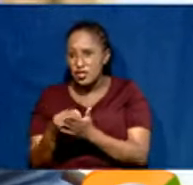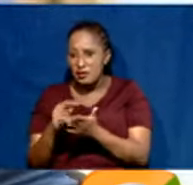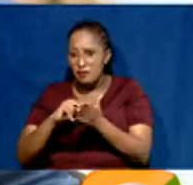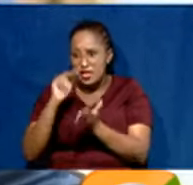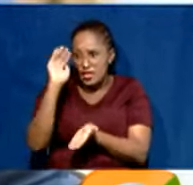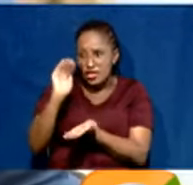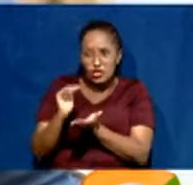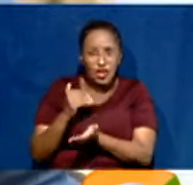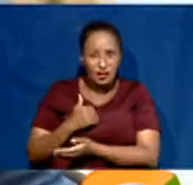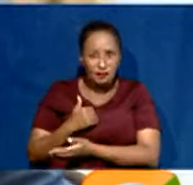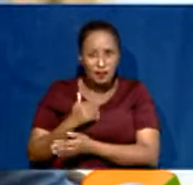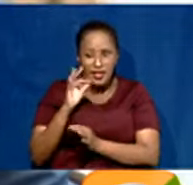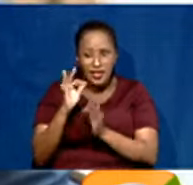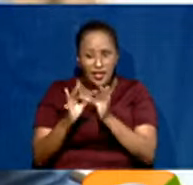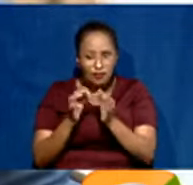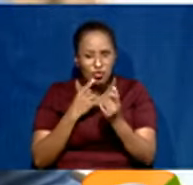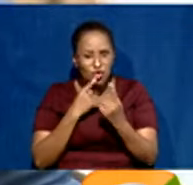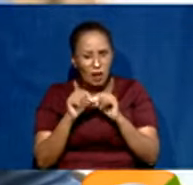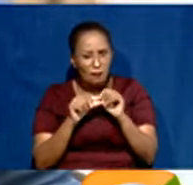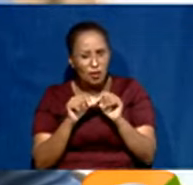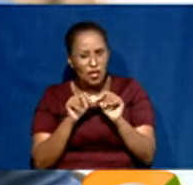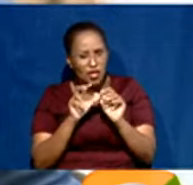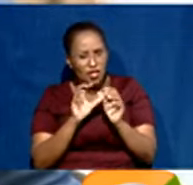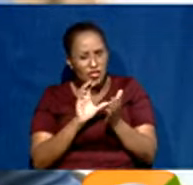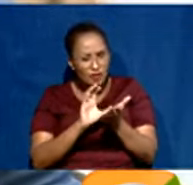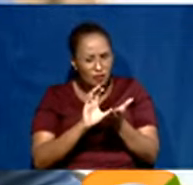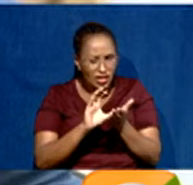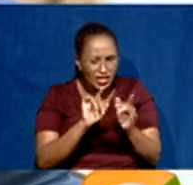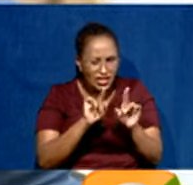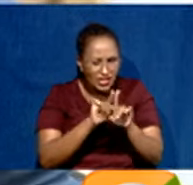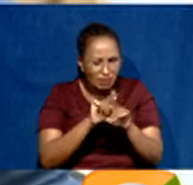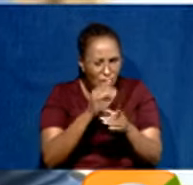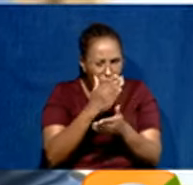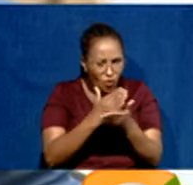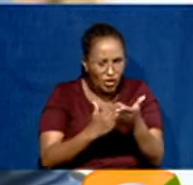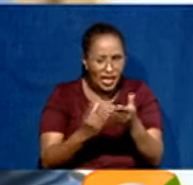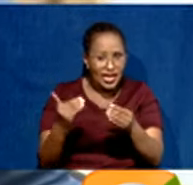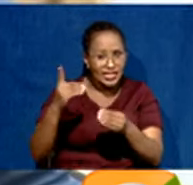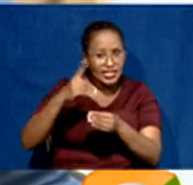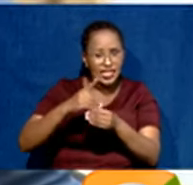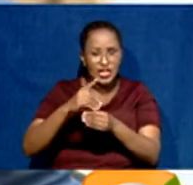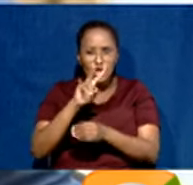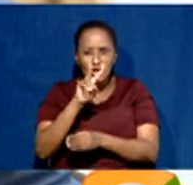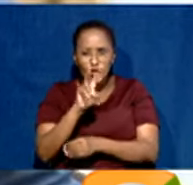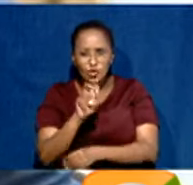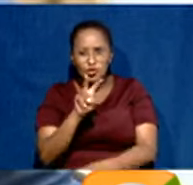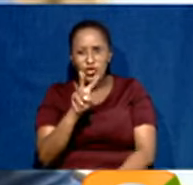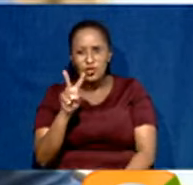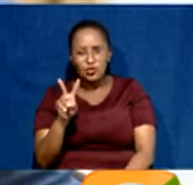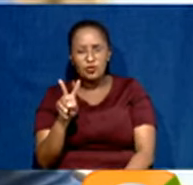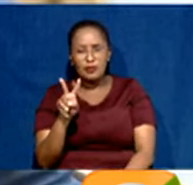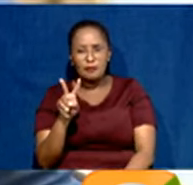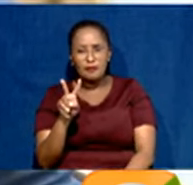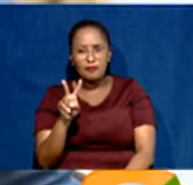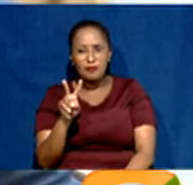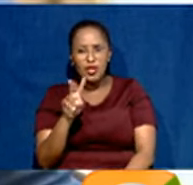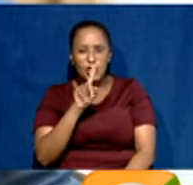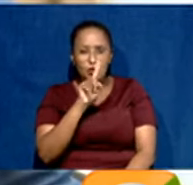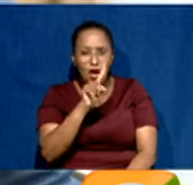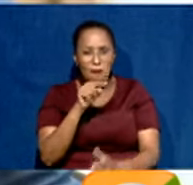reduction. If you're to speak about the volumes, the same quarter, diesel in 2022, quarter one, it